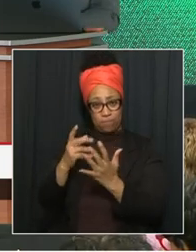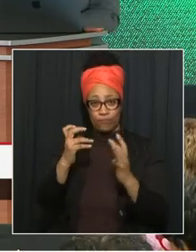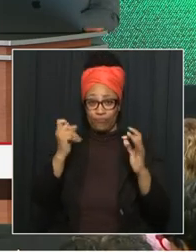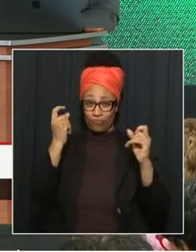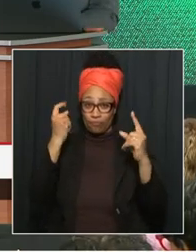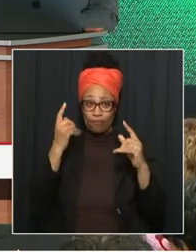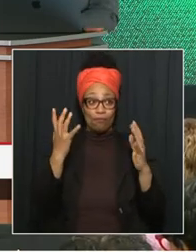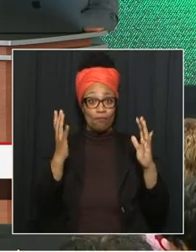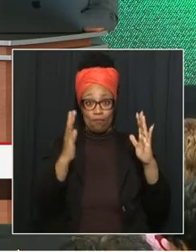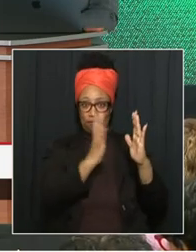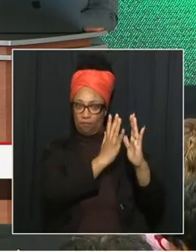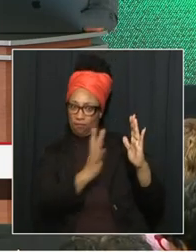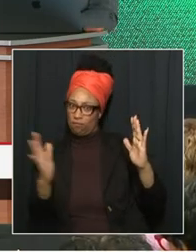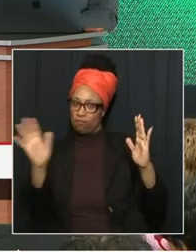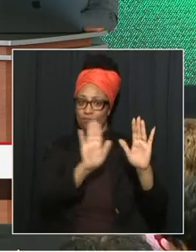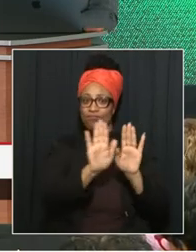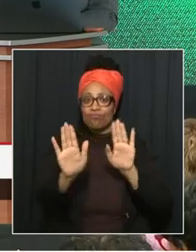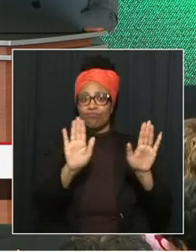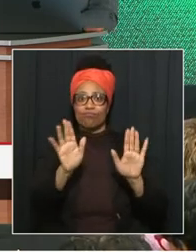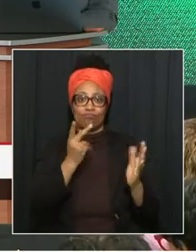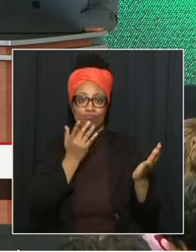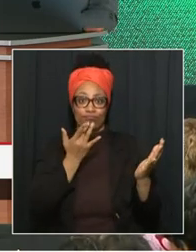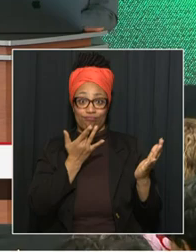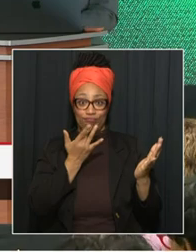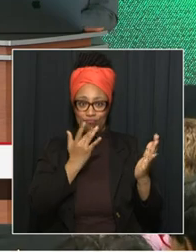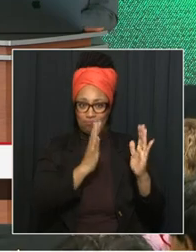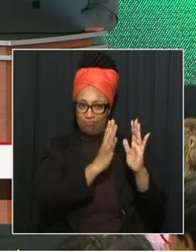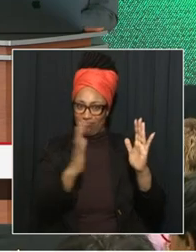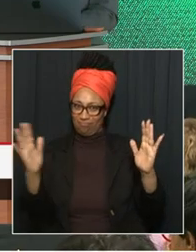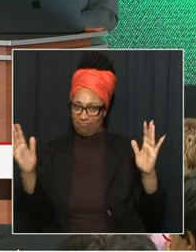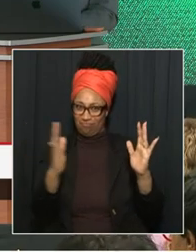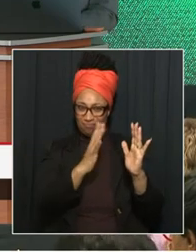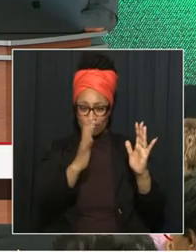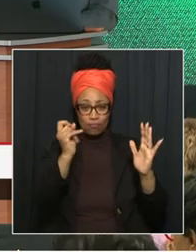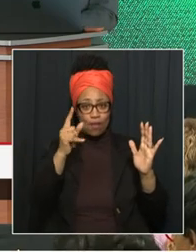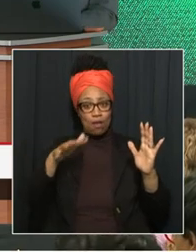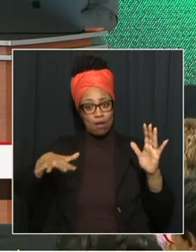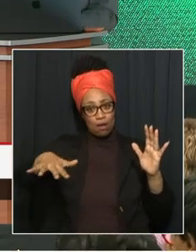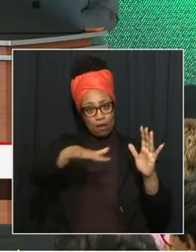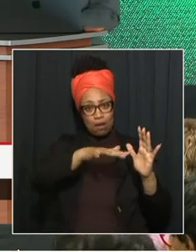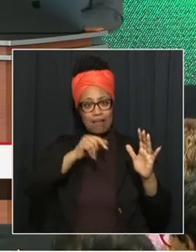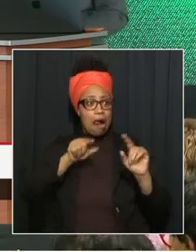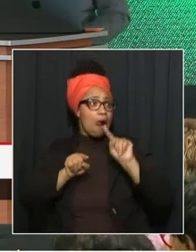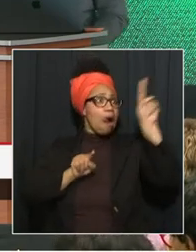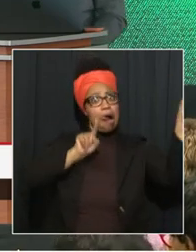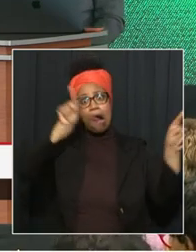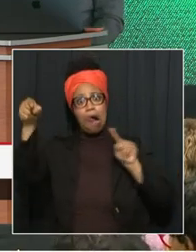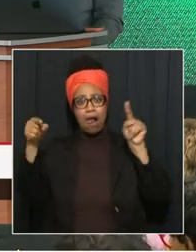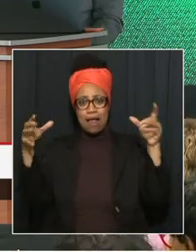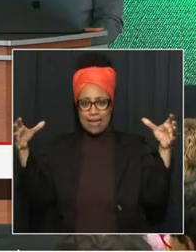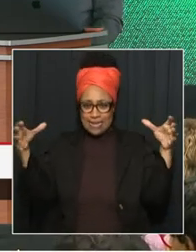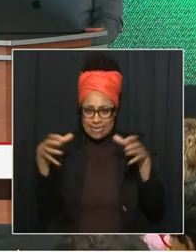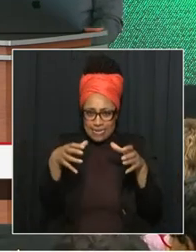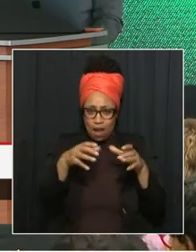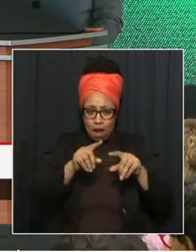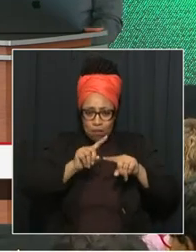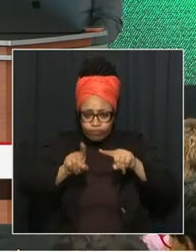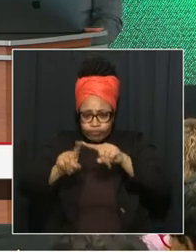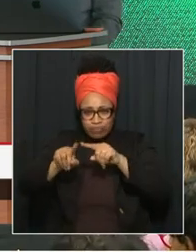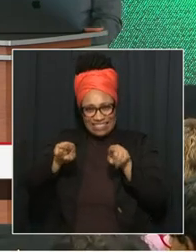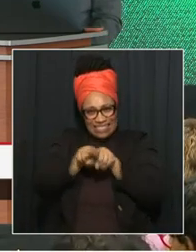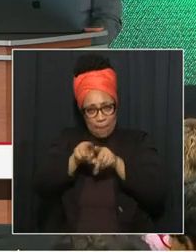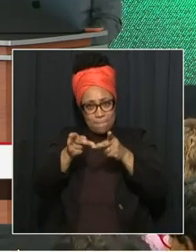the same property. And so I will continue to ask DACL to help us post where